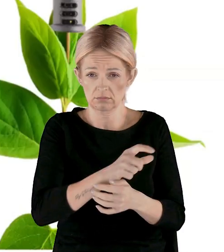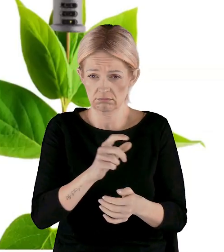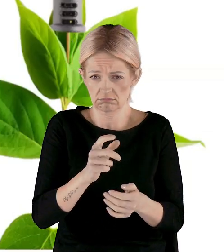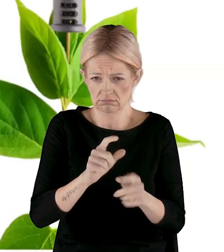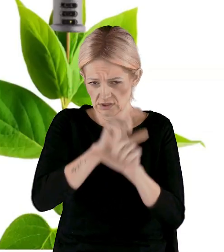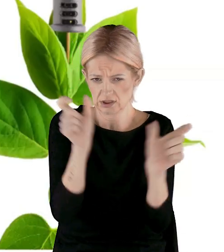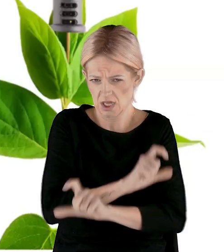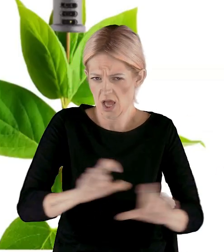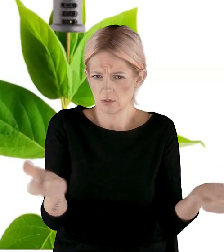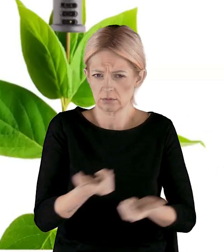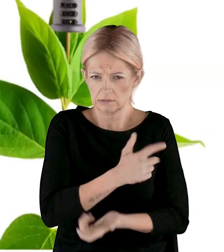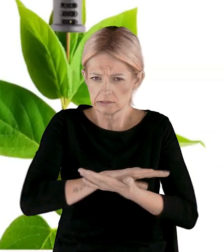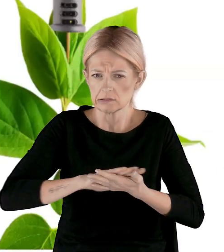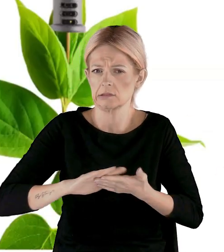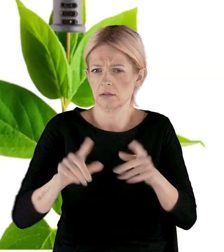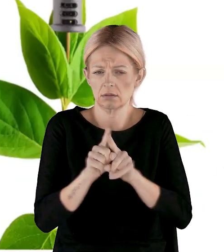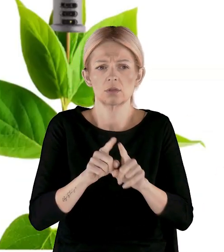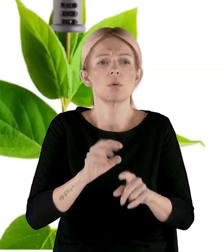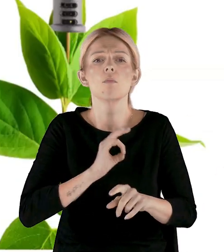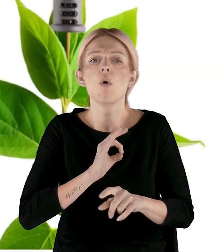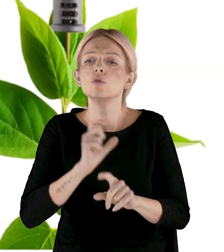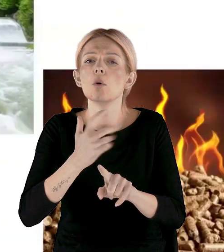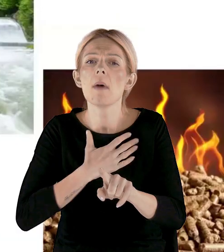are renewable energy sources.